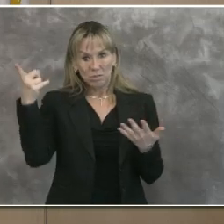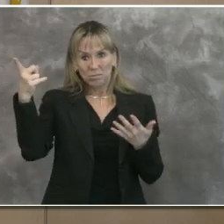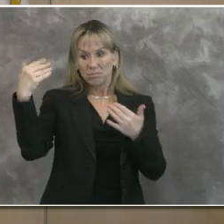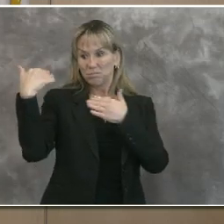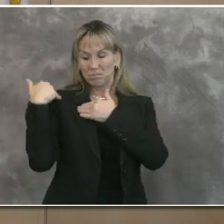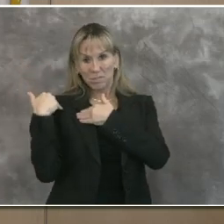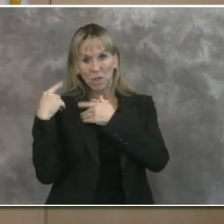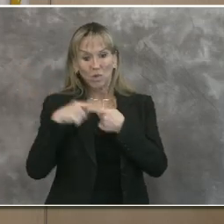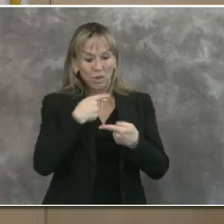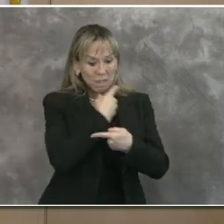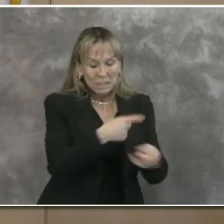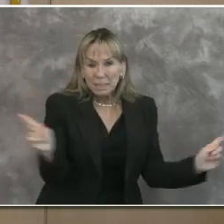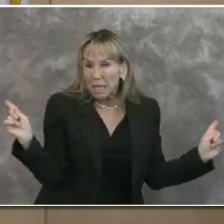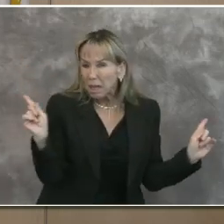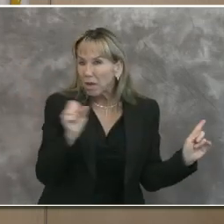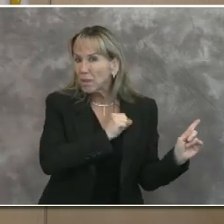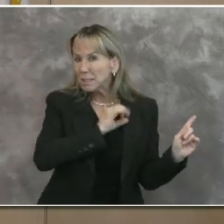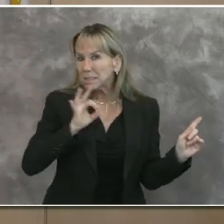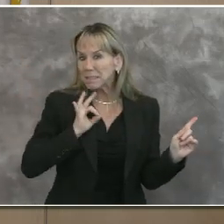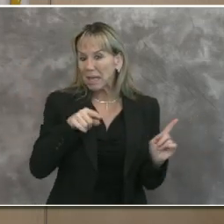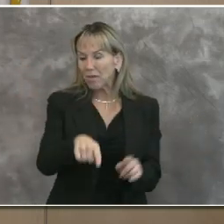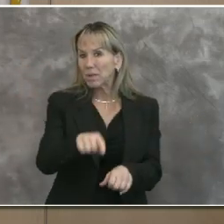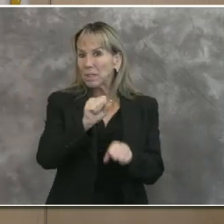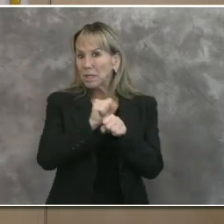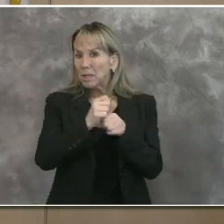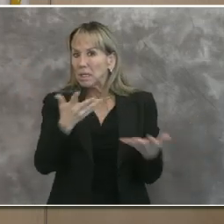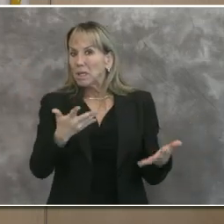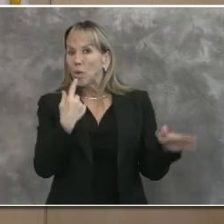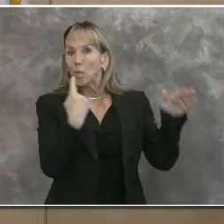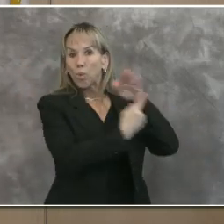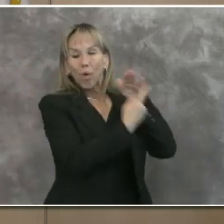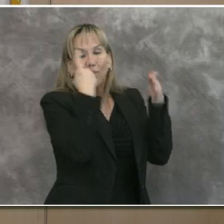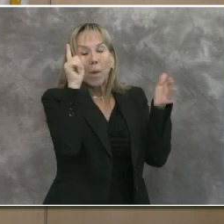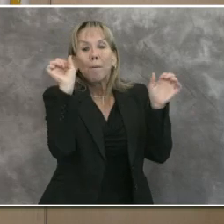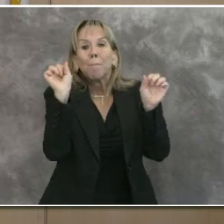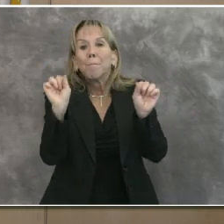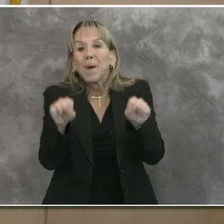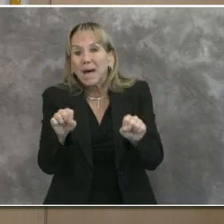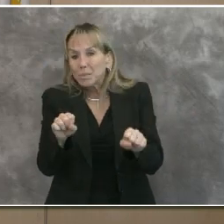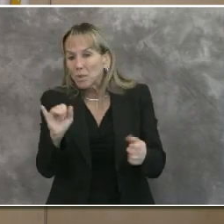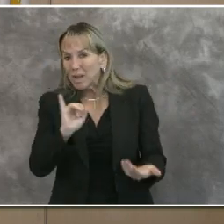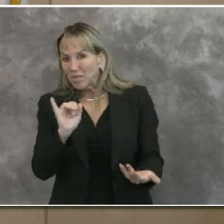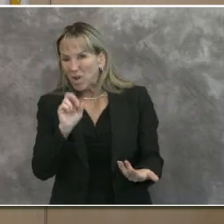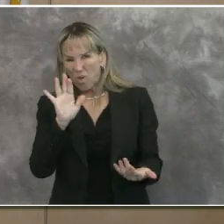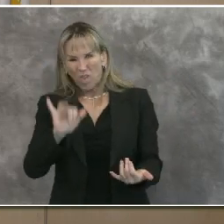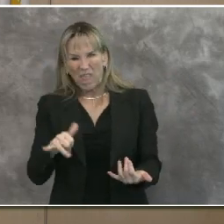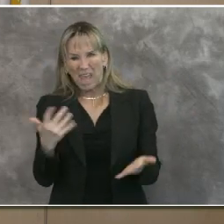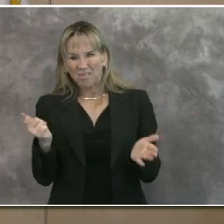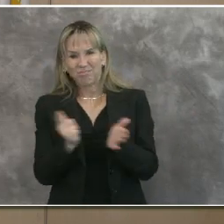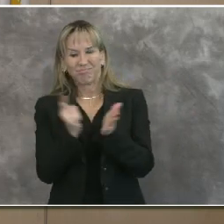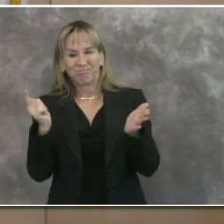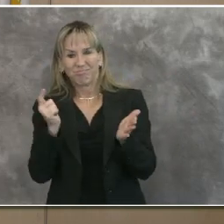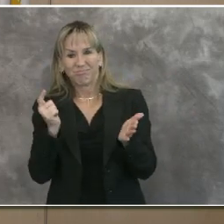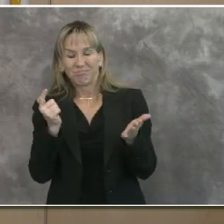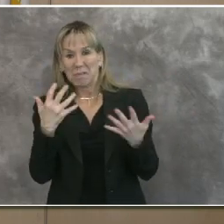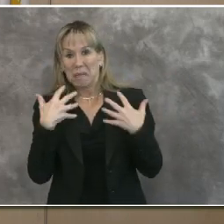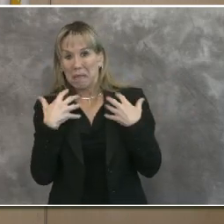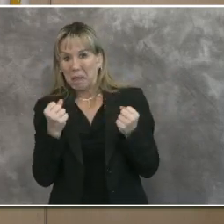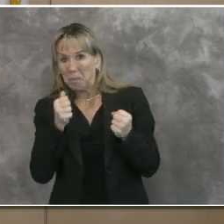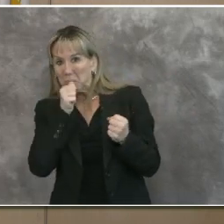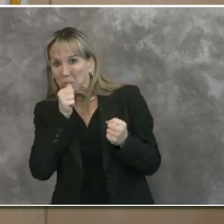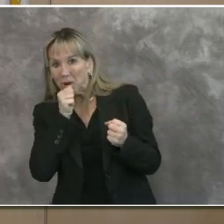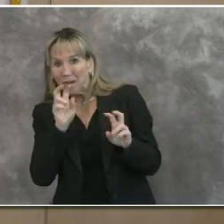the staff that the employee is in quarantine for possible infection? Is that a health privacy violation? And is there a health